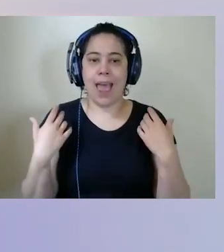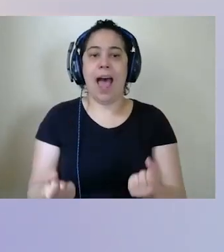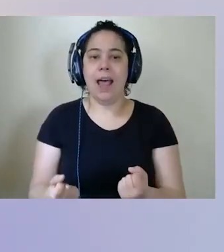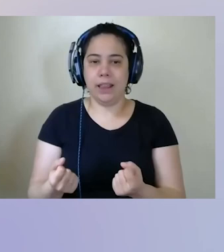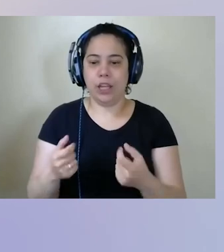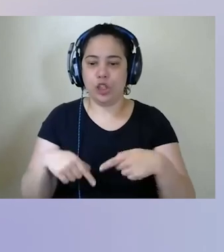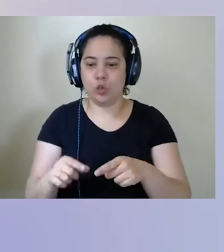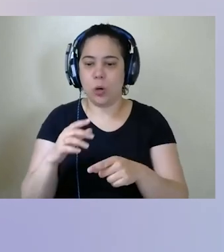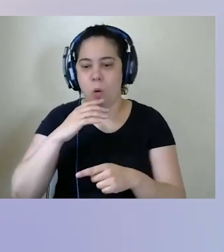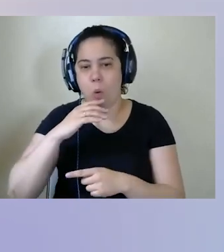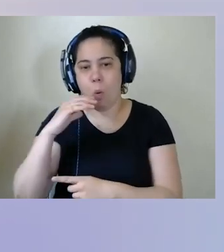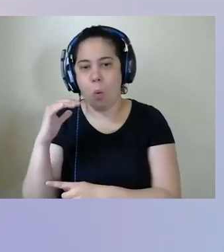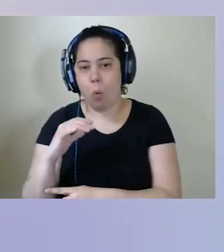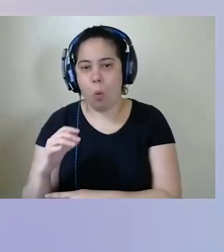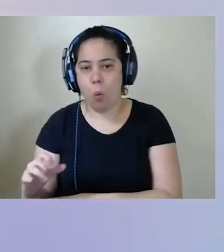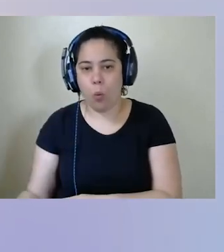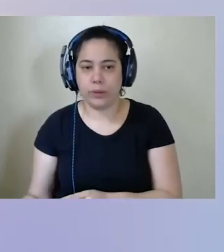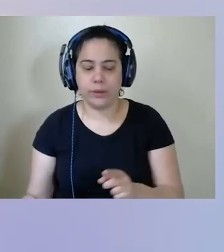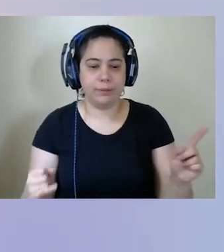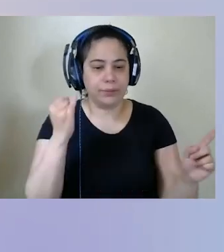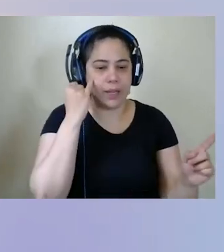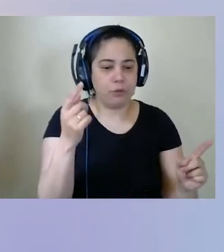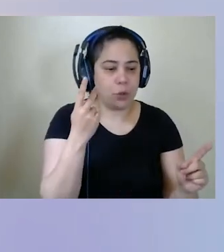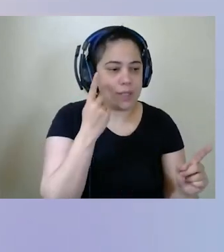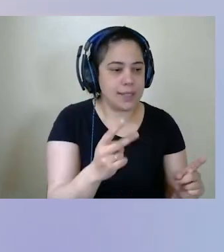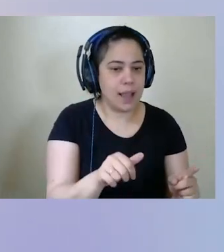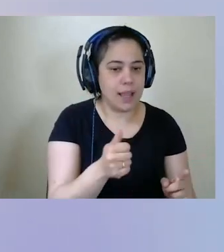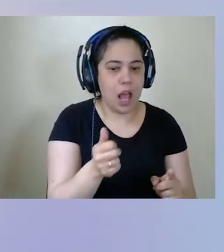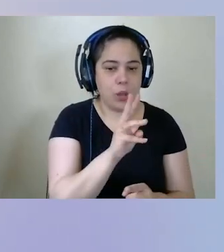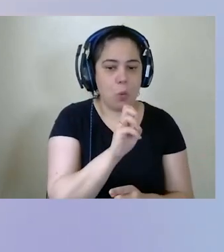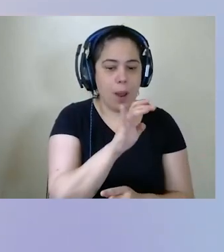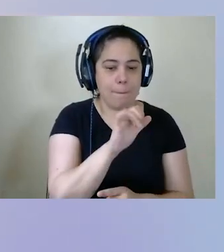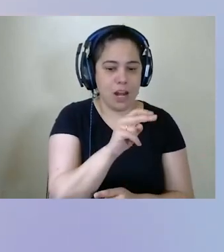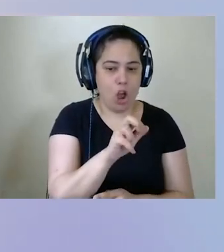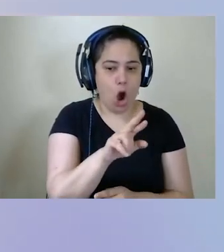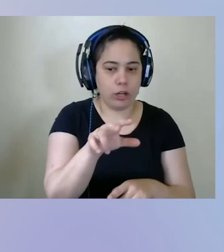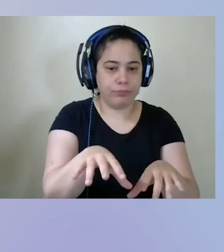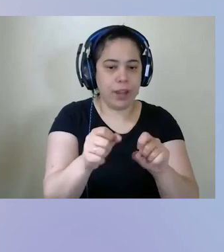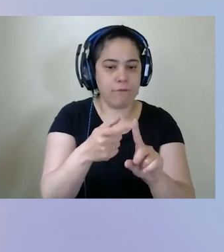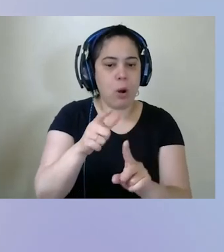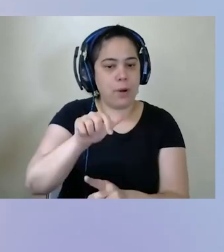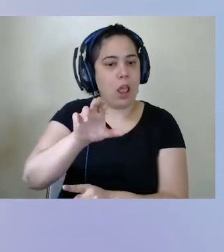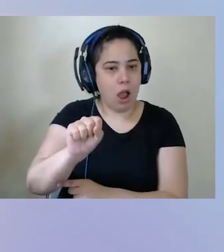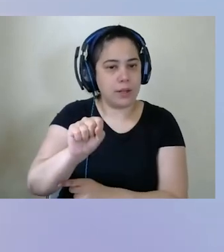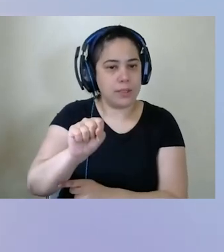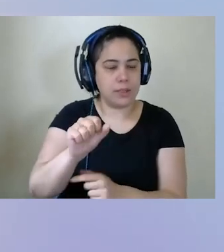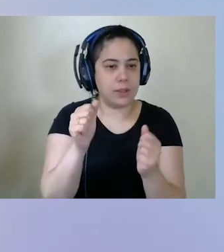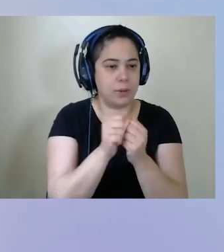you caught the other fabulous webinar that Lars has put on this year, it was with